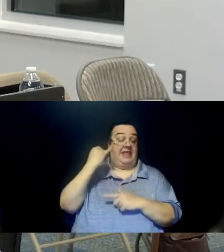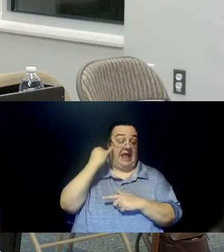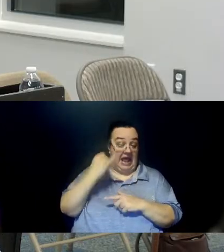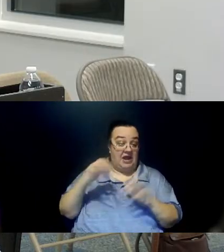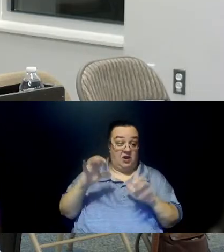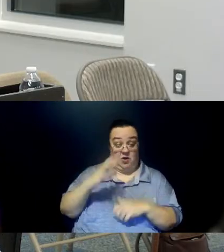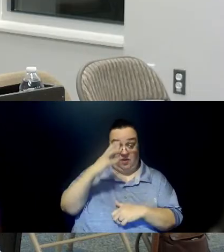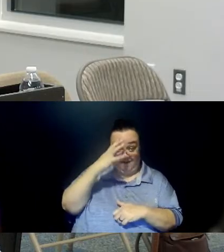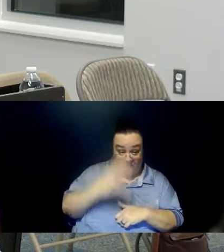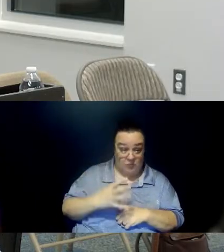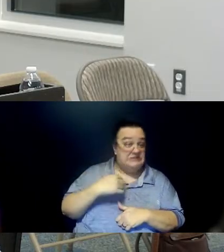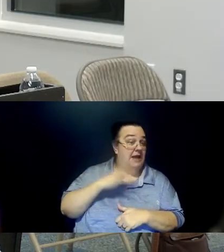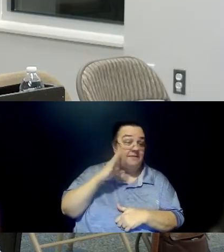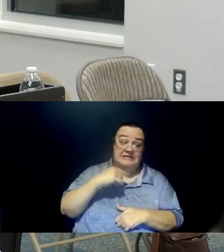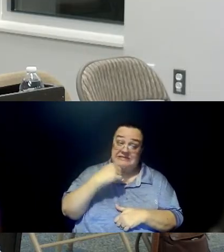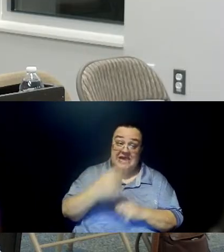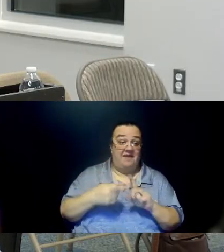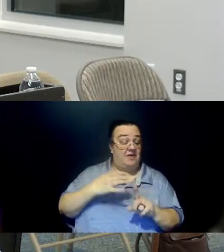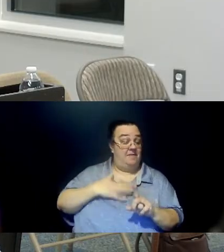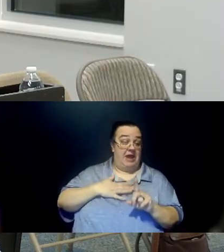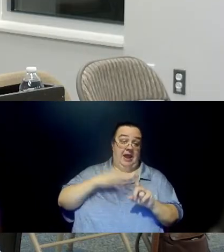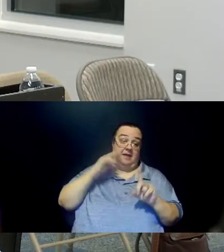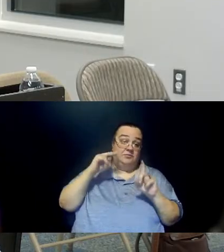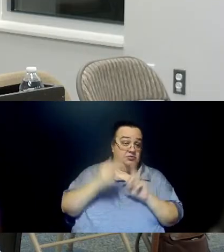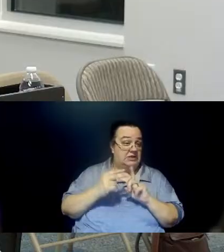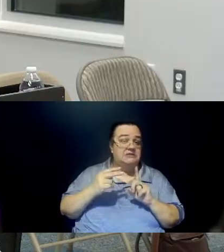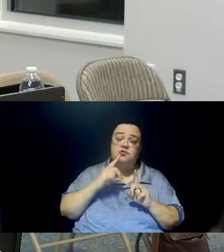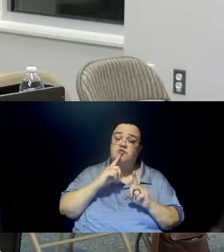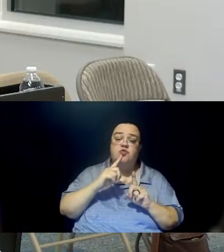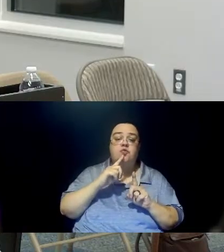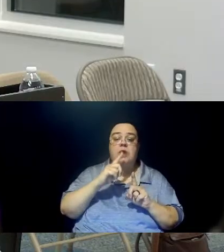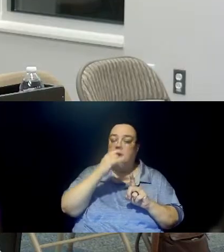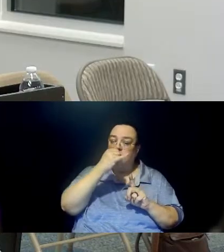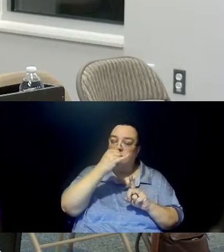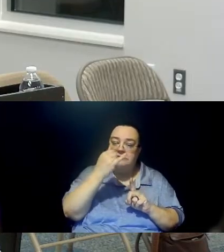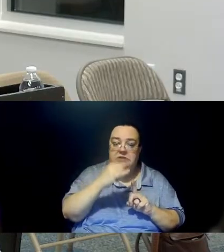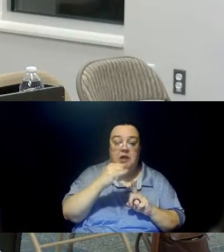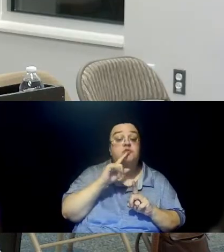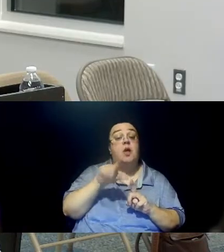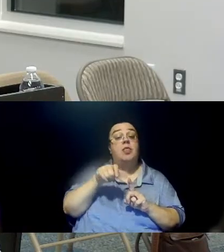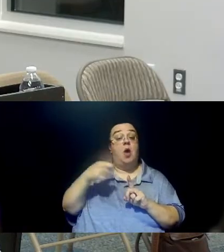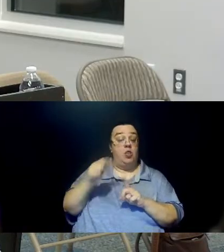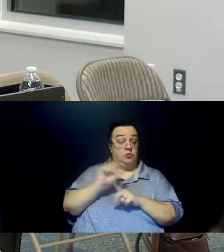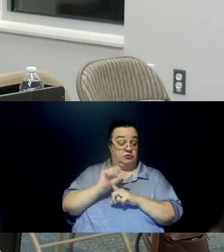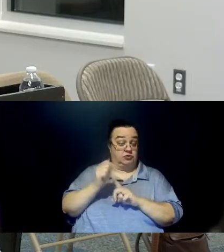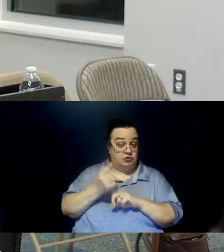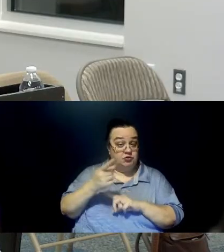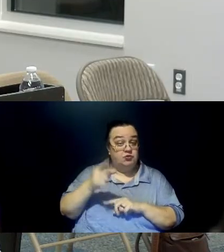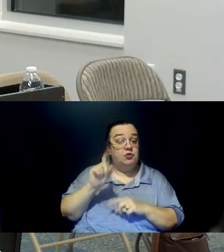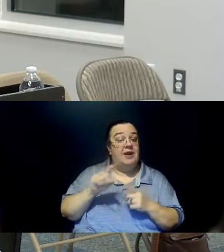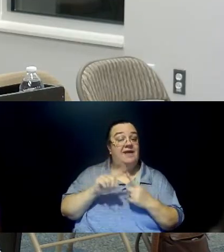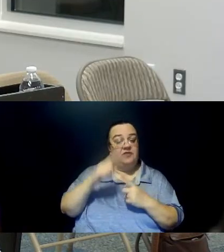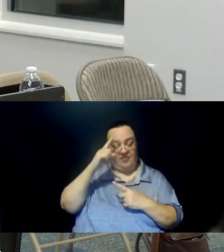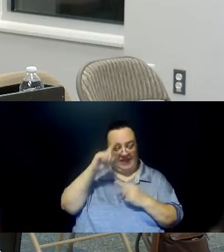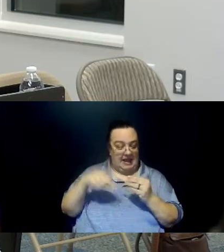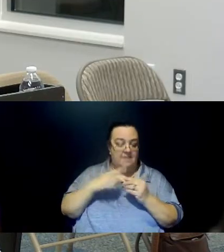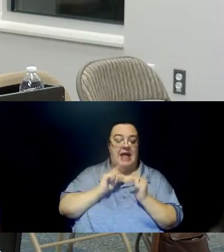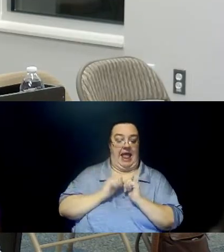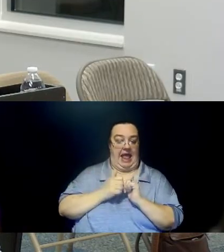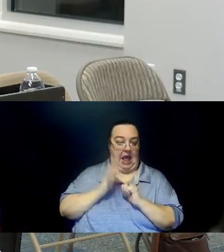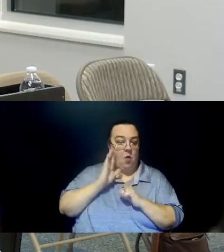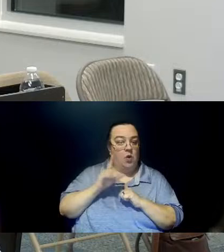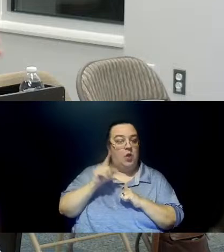tell you, just from my perspective, is absolutely ridiculous. So the other situation that you need to be looking at is, how are you going